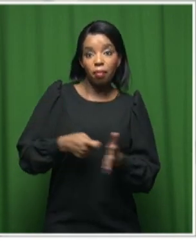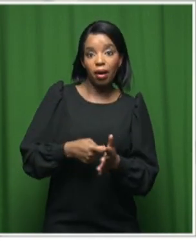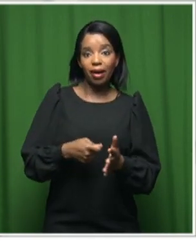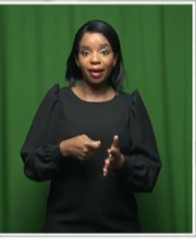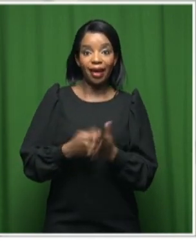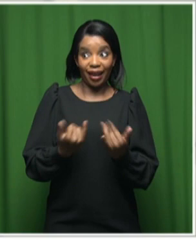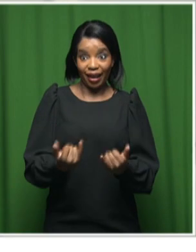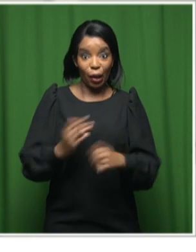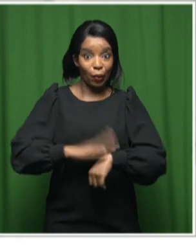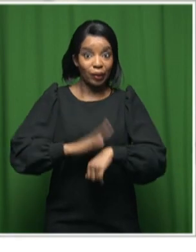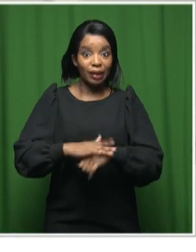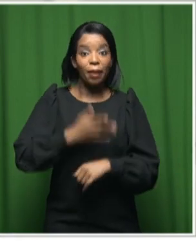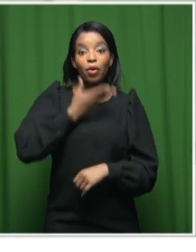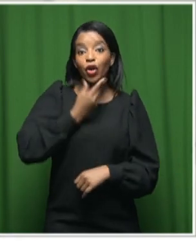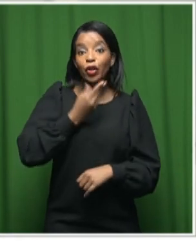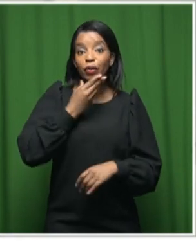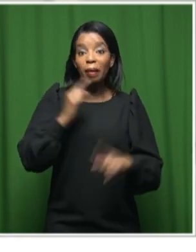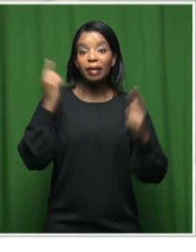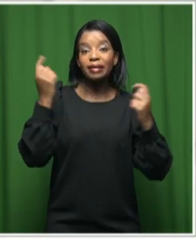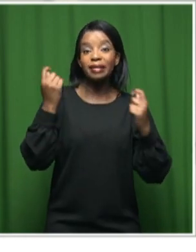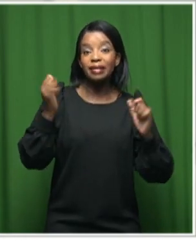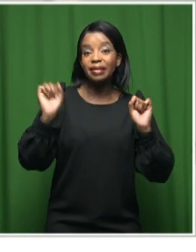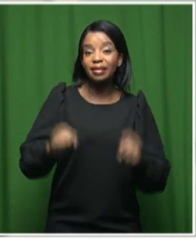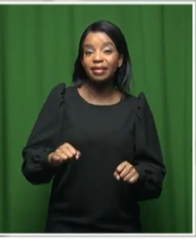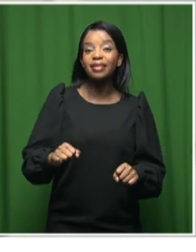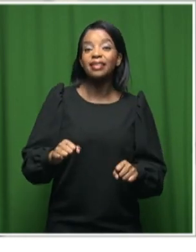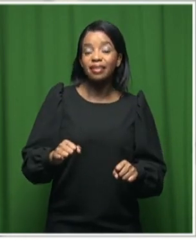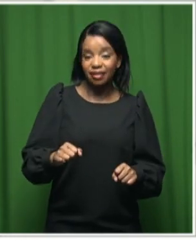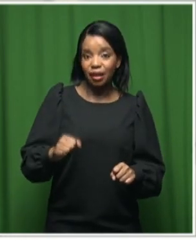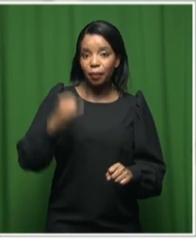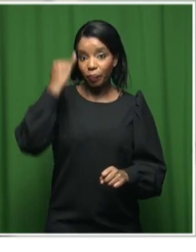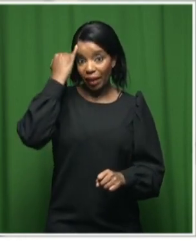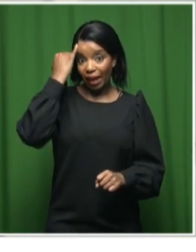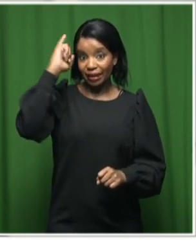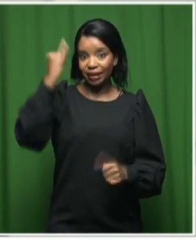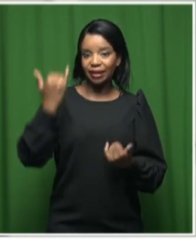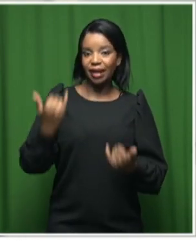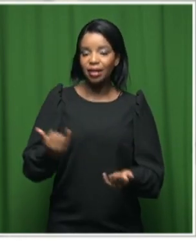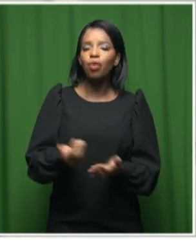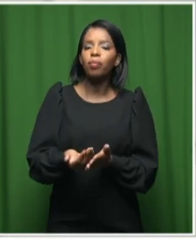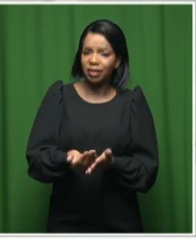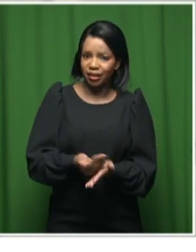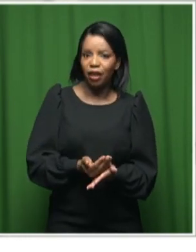idea that to save, it's bad time when you